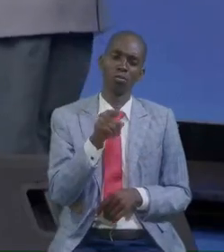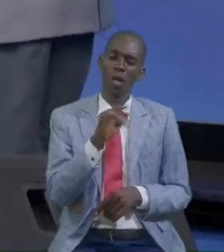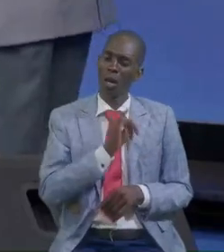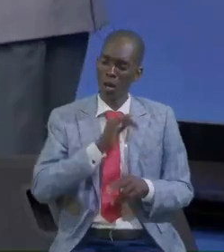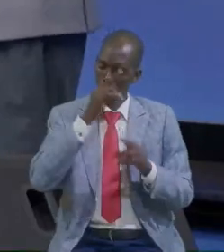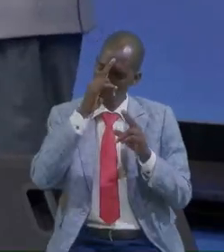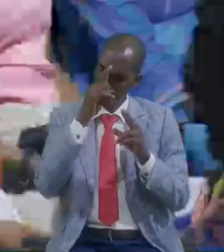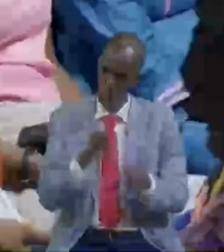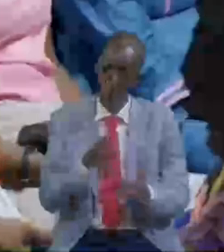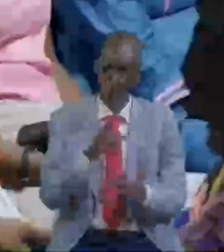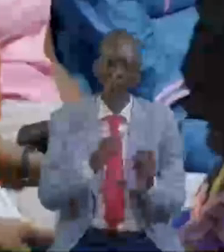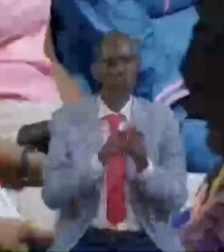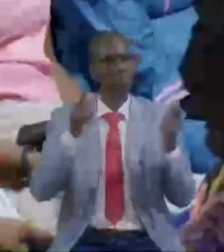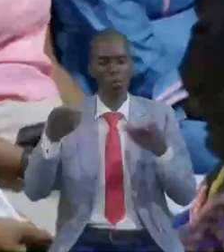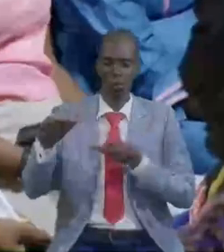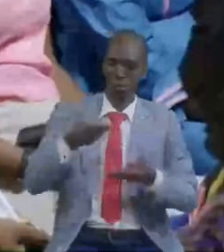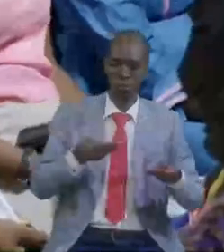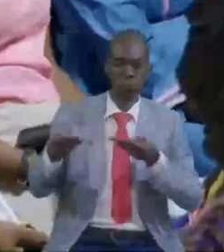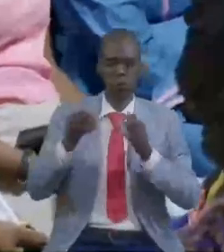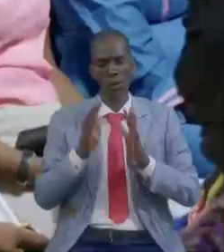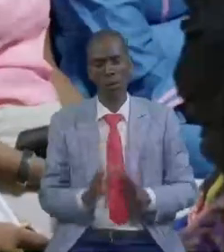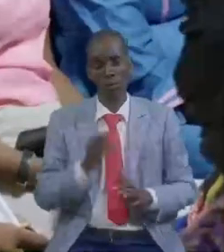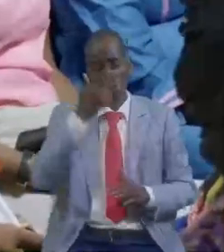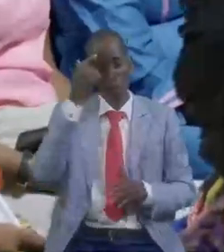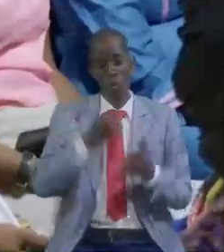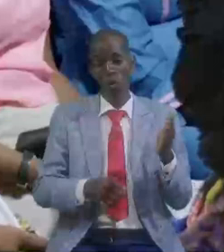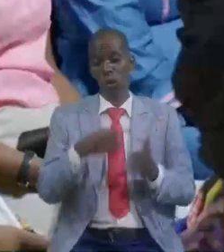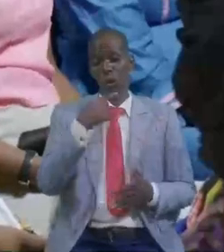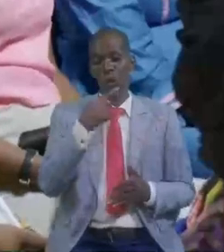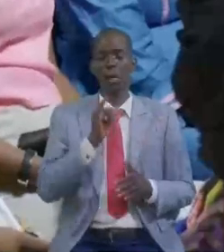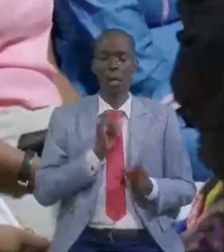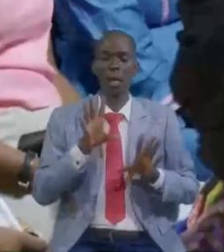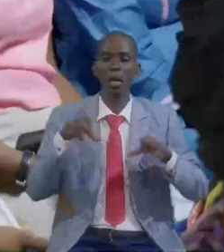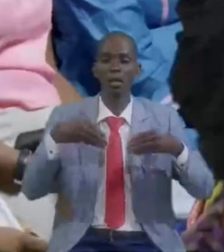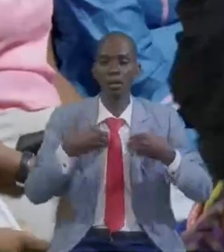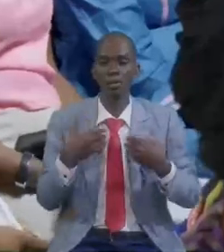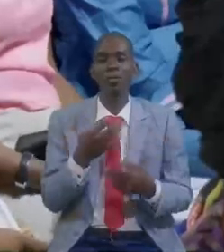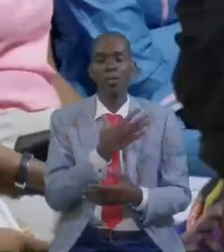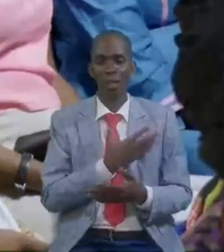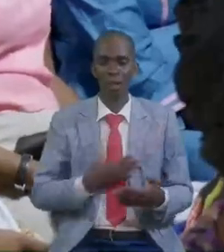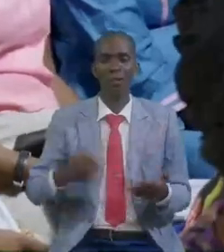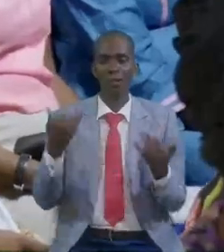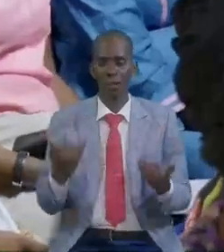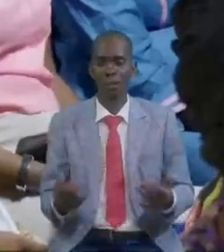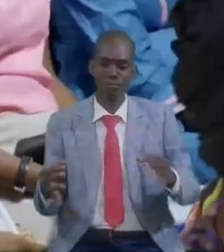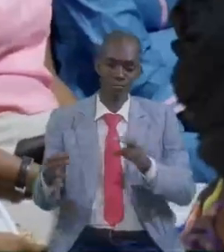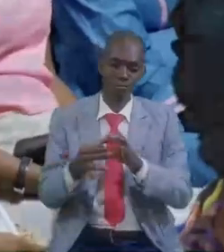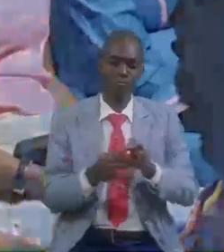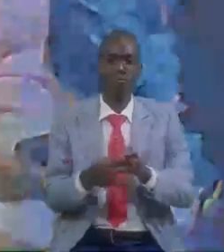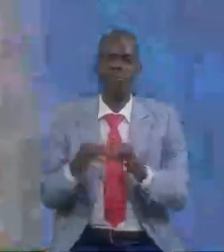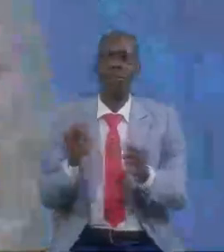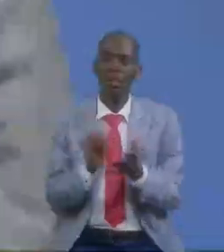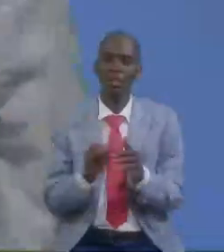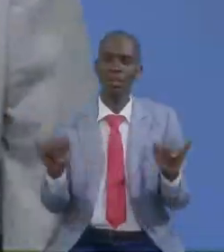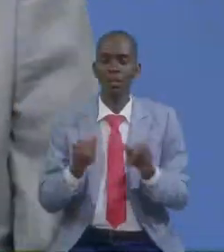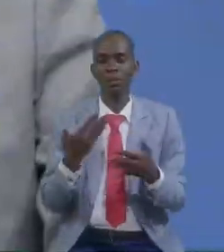because you say this, parce que tu as dit ceci, I accept. And there's reconciliation. God in heaven says Dieu,